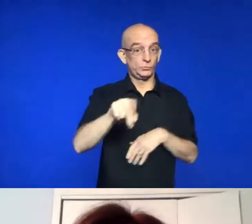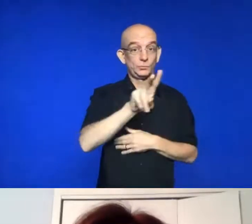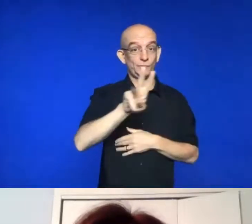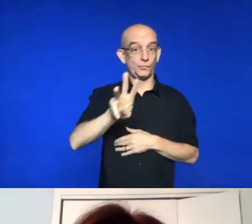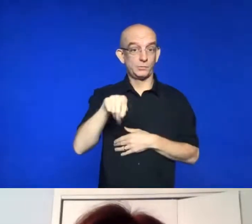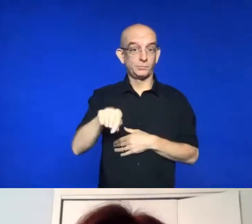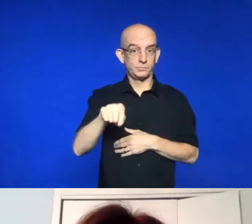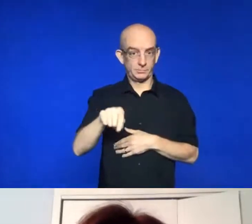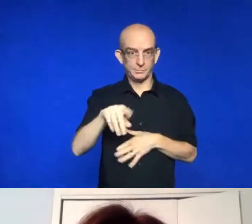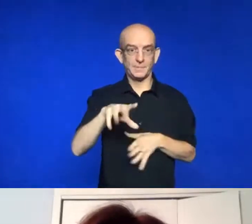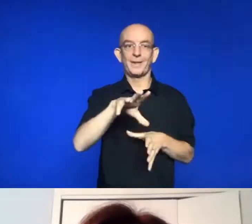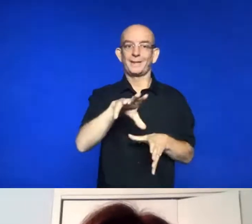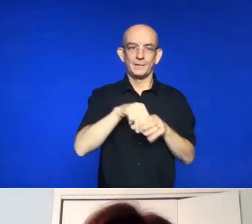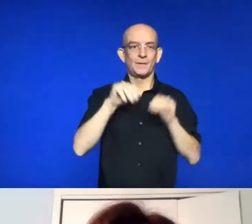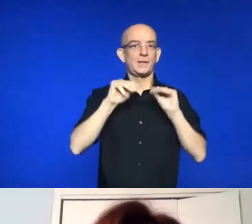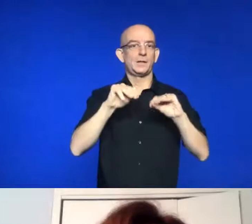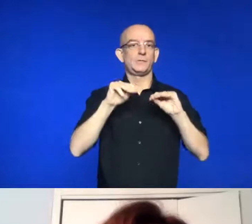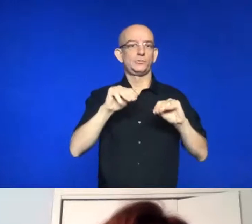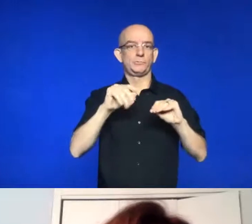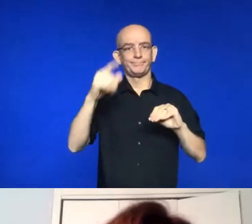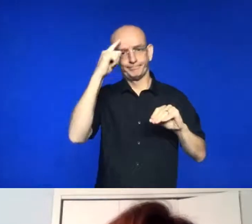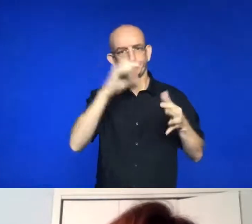including learners with disabilities during the pandemic,